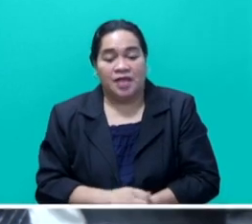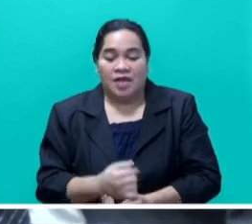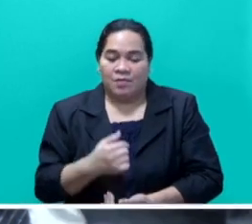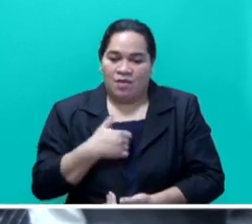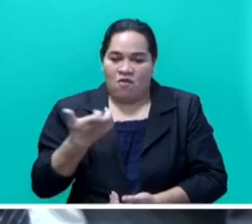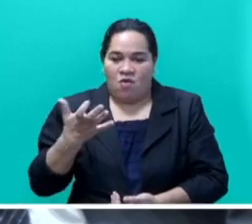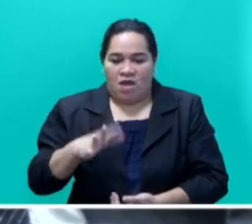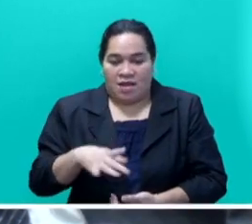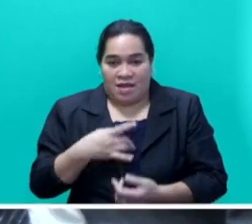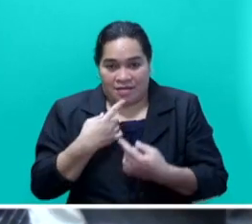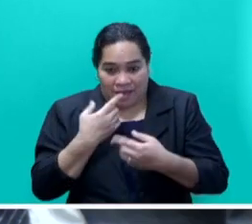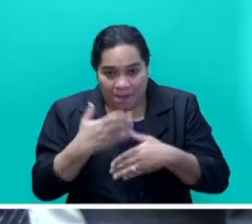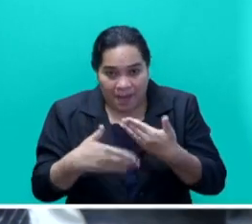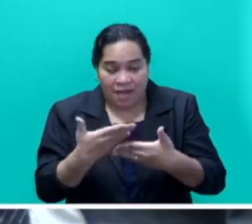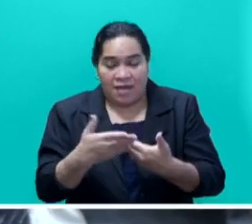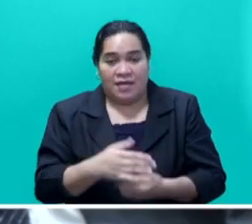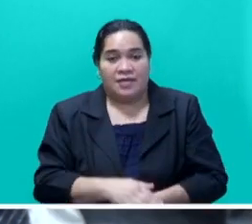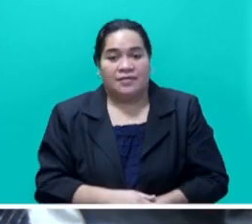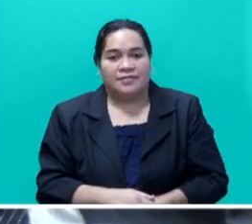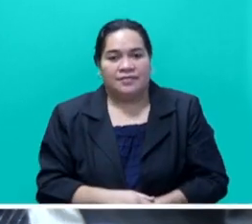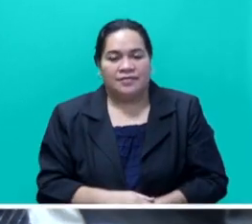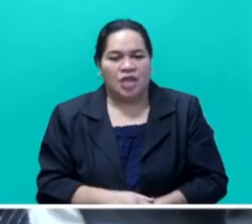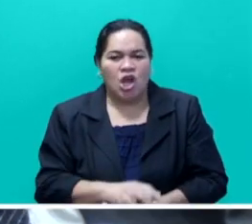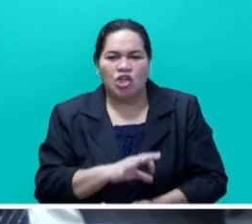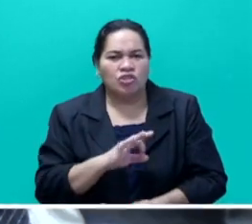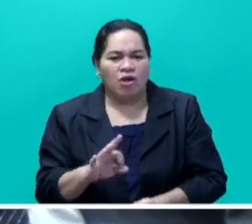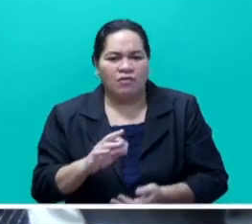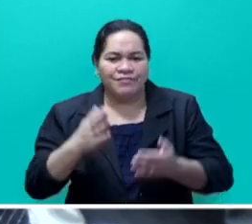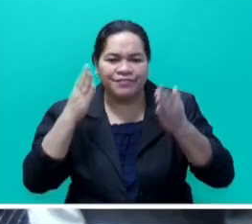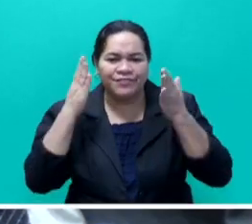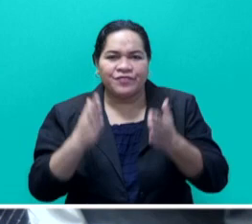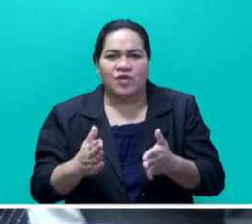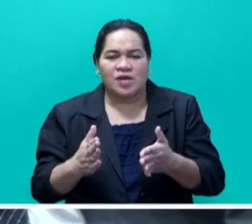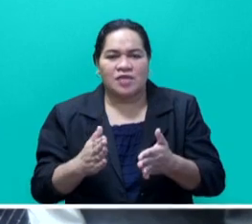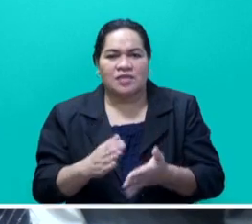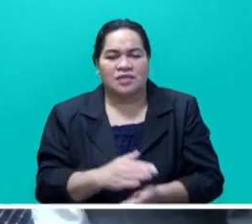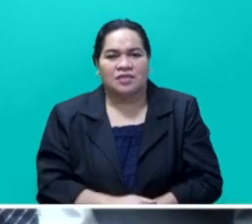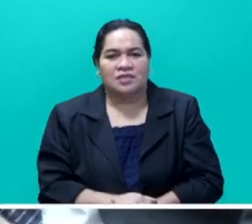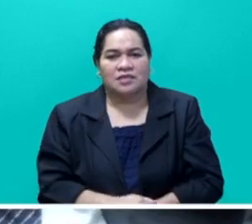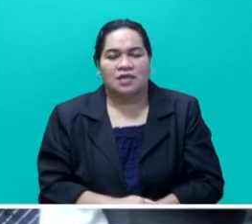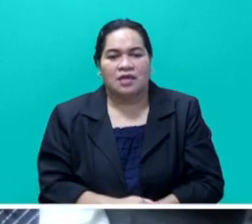stated, let's not only focus on the